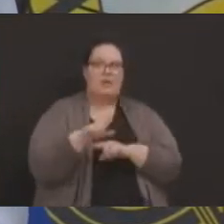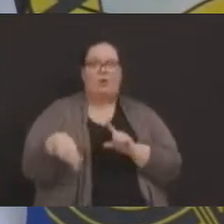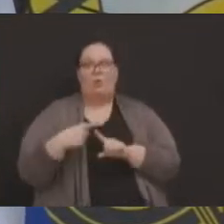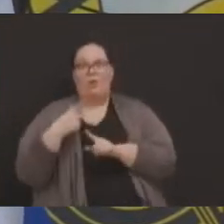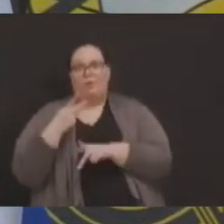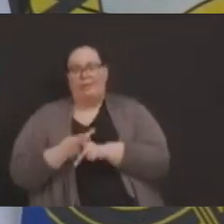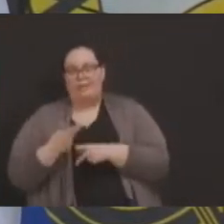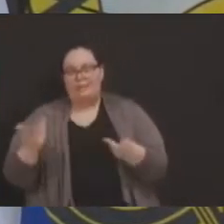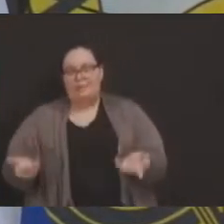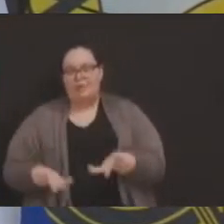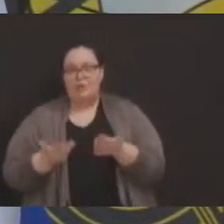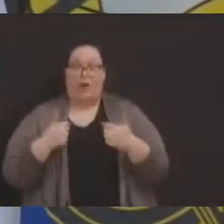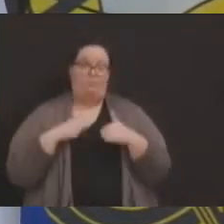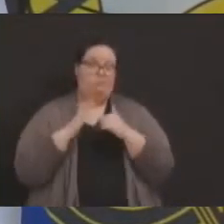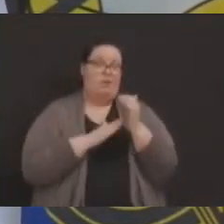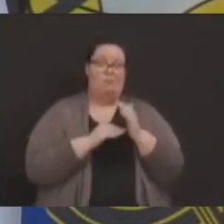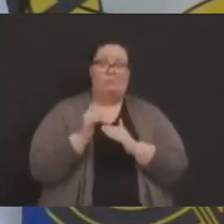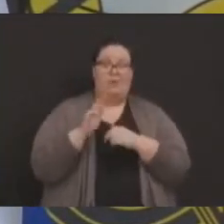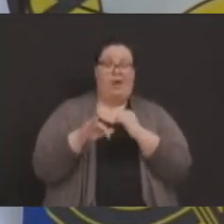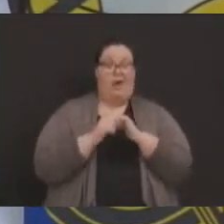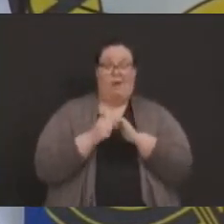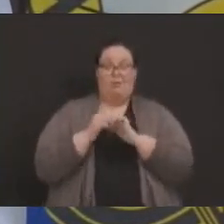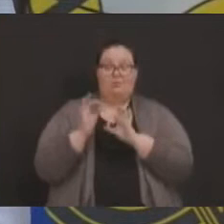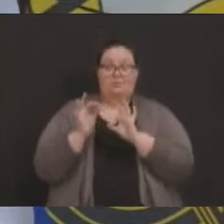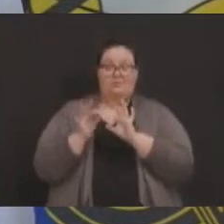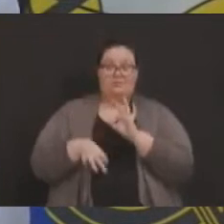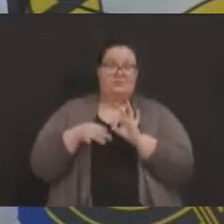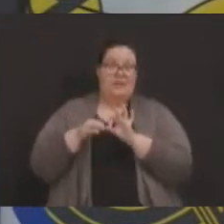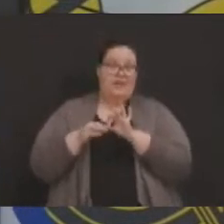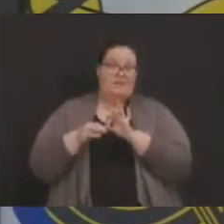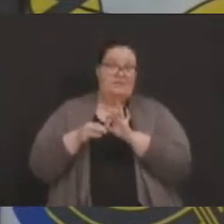their ability to determine if something needs to change in that area.